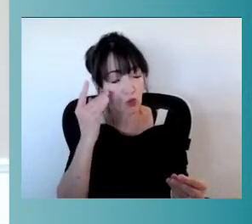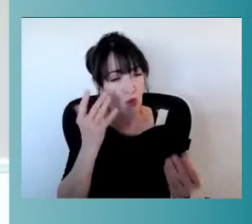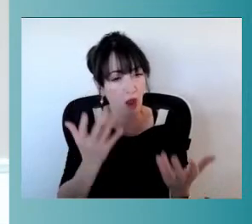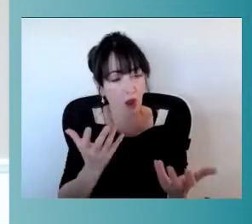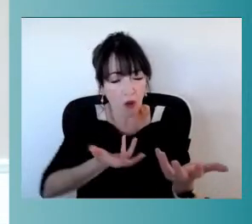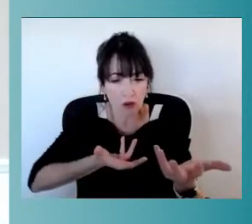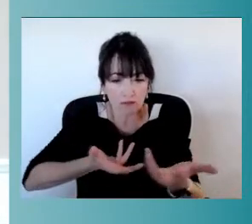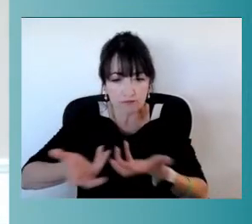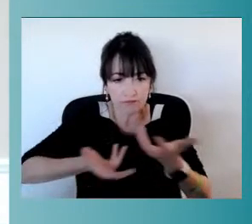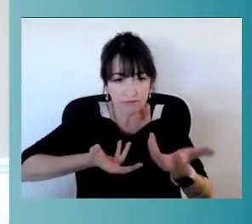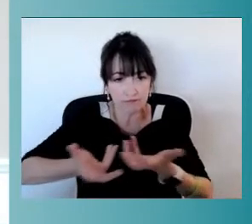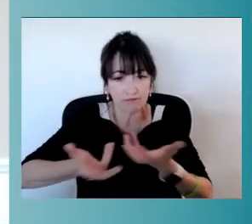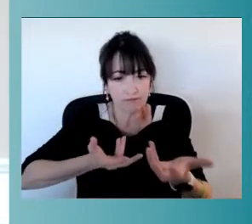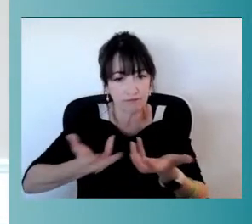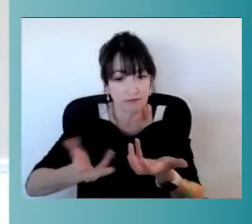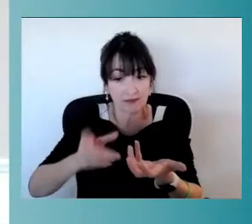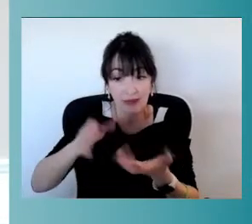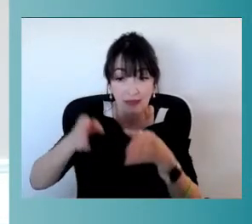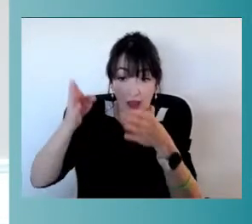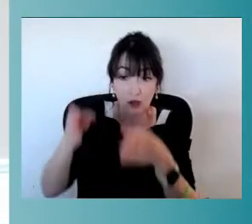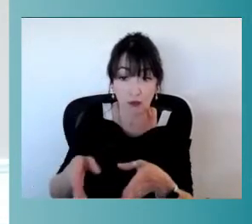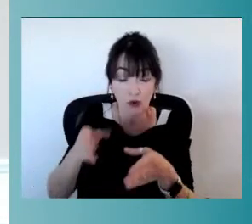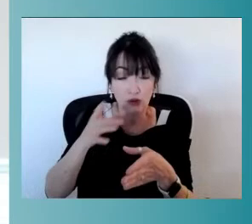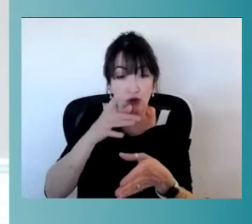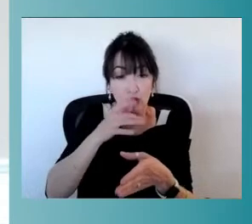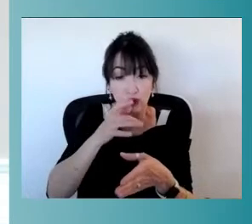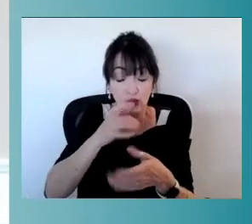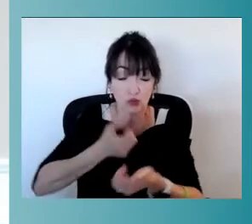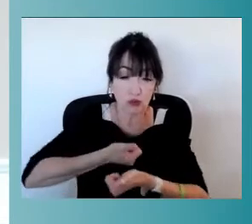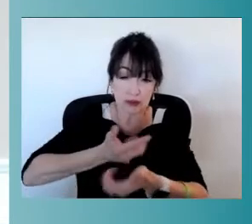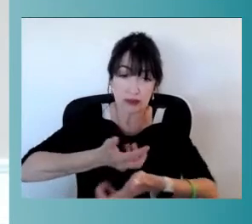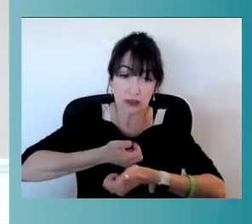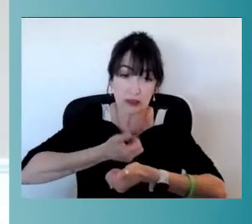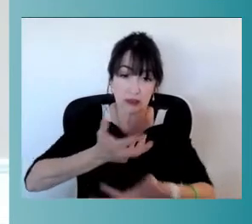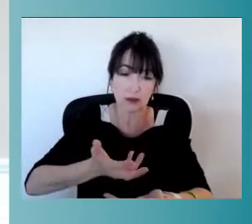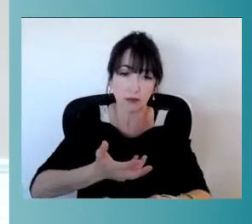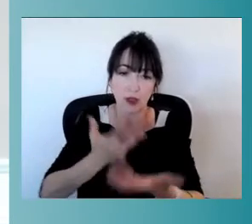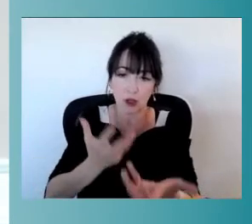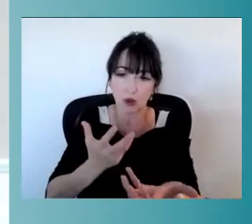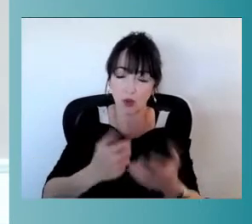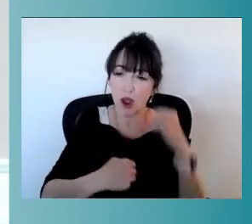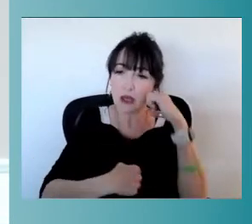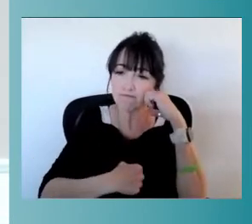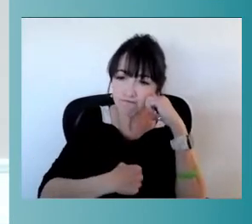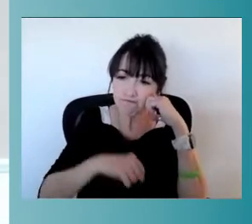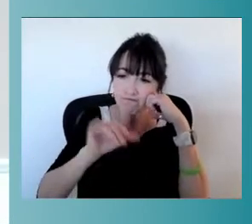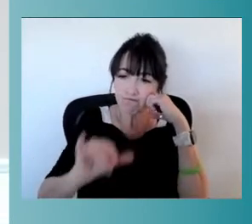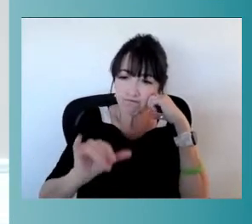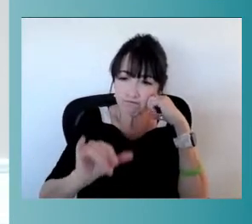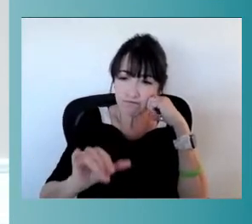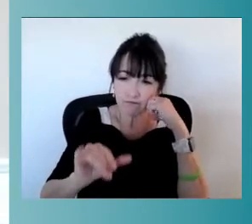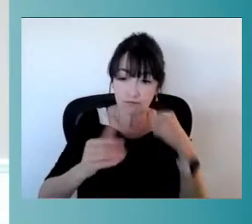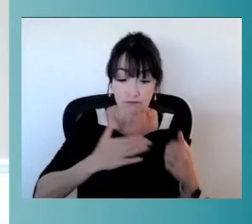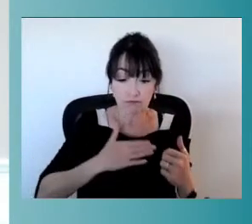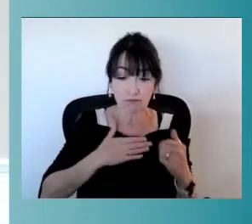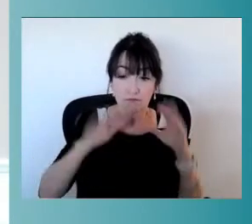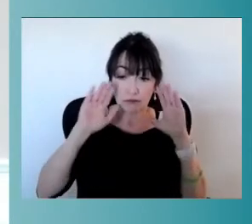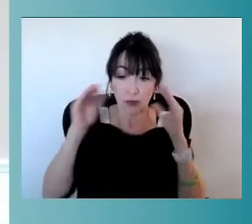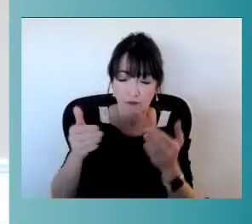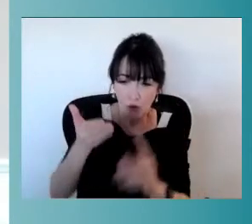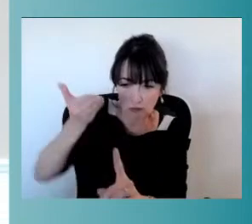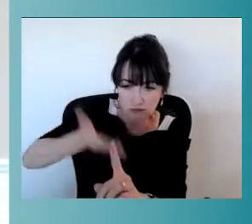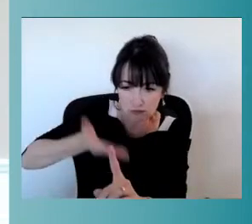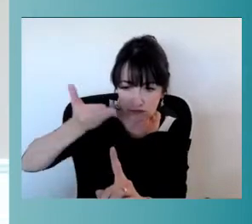making the person that is speaking, giving them a feeling that the listener's focus is totally on them, not